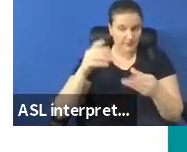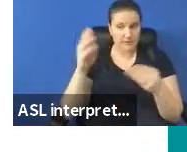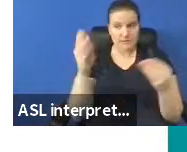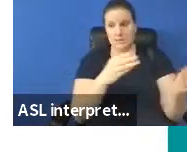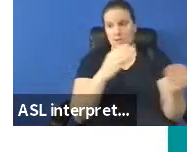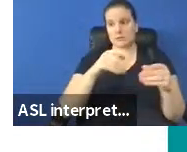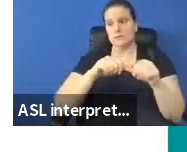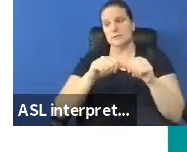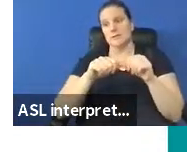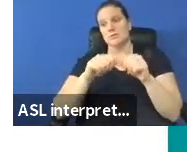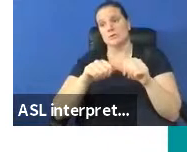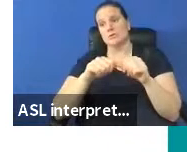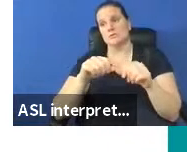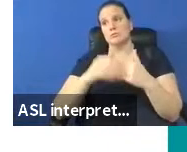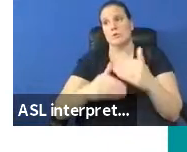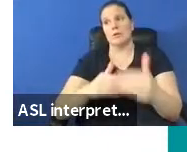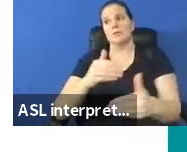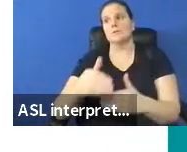continuous iterative process.